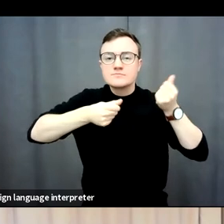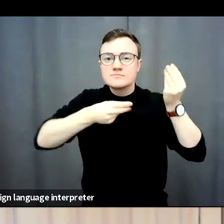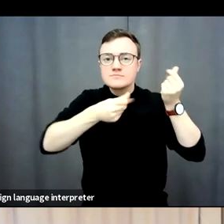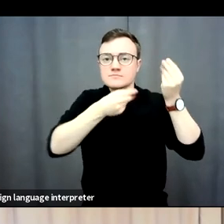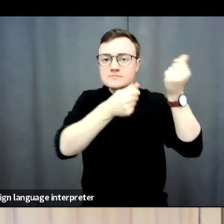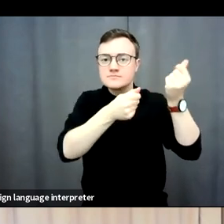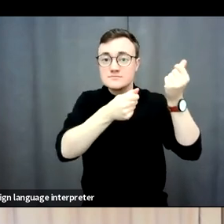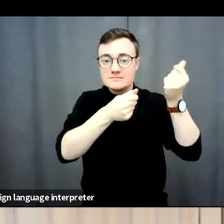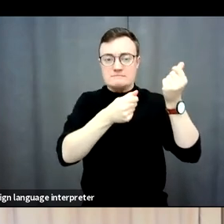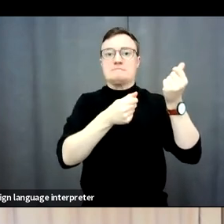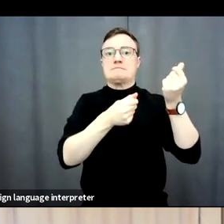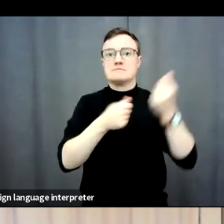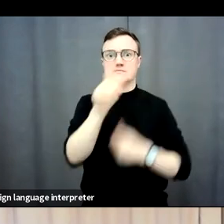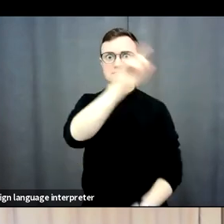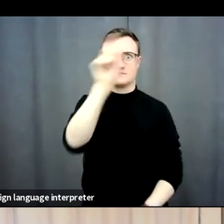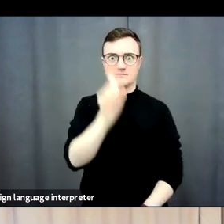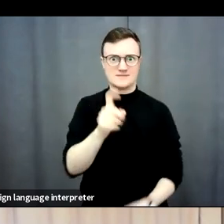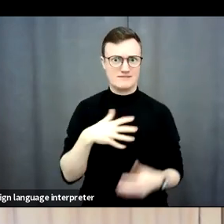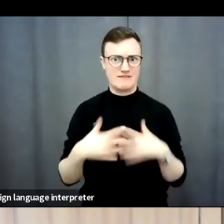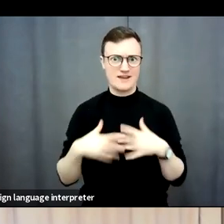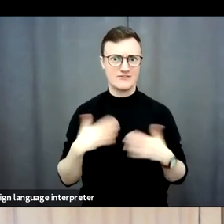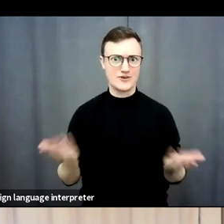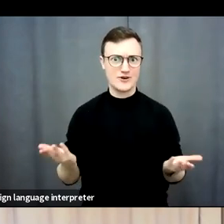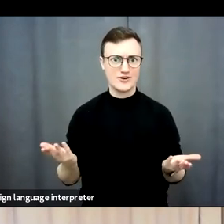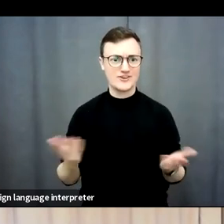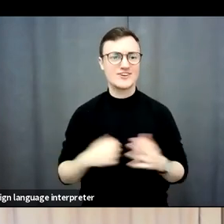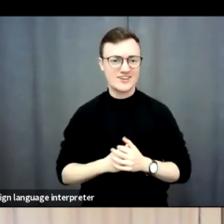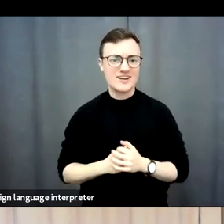And the question is, why?